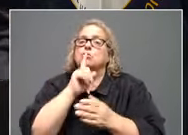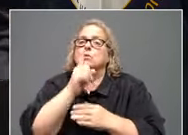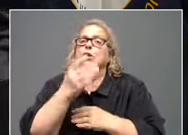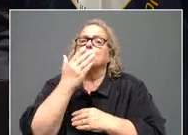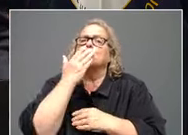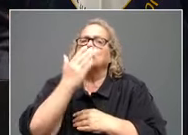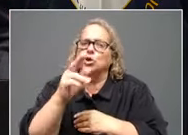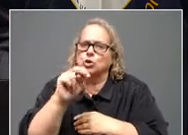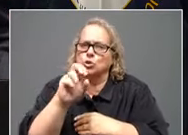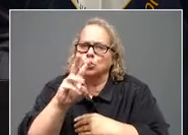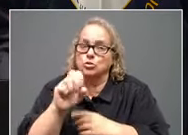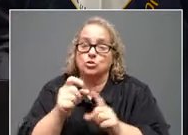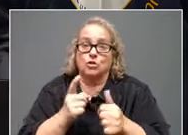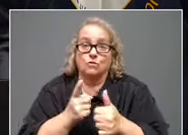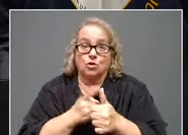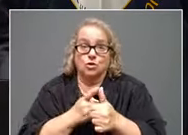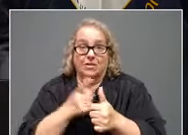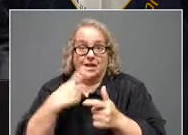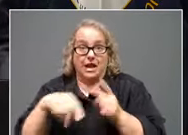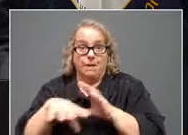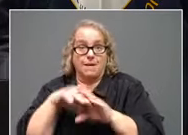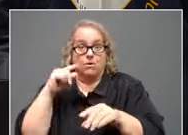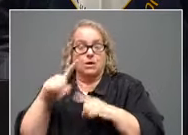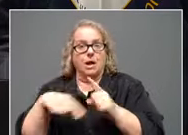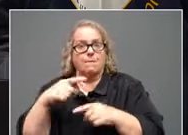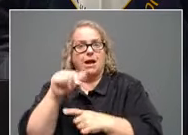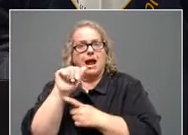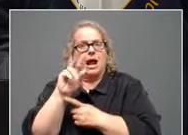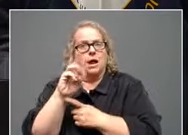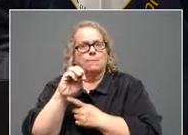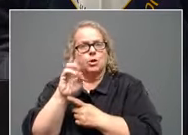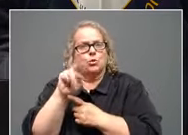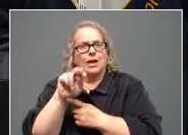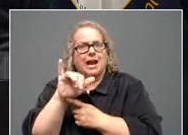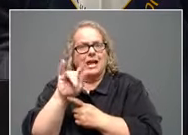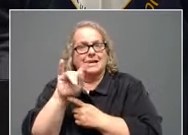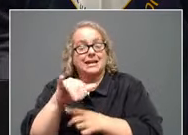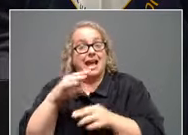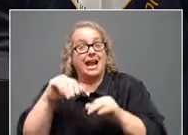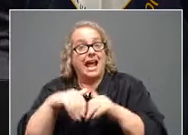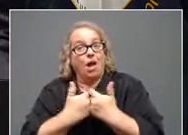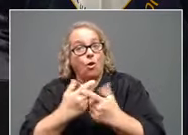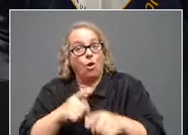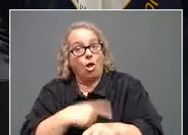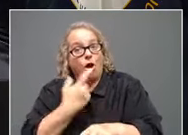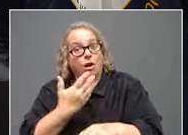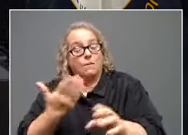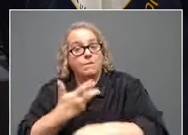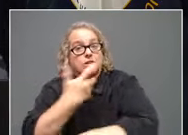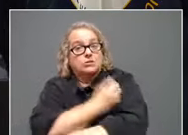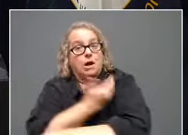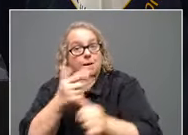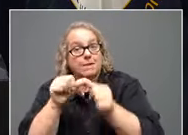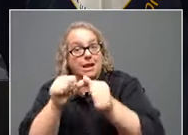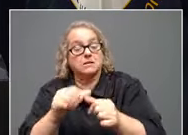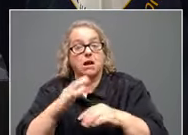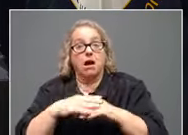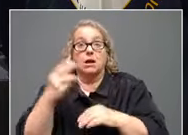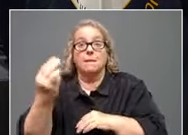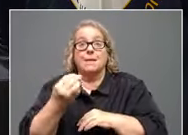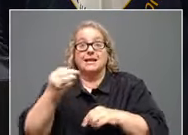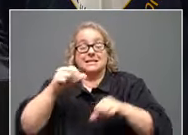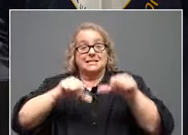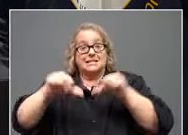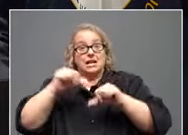first that came out about immunity and how long it may last. So on Monday, scientists reported that the Pfizer and the